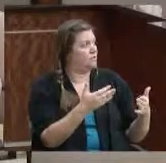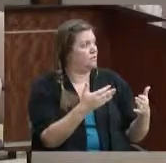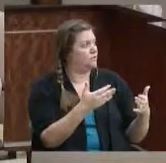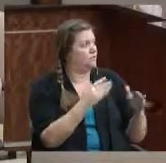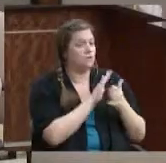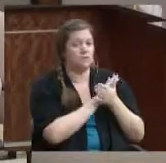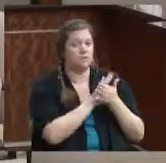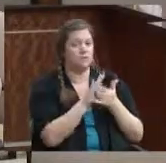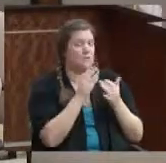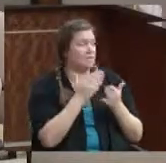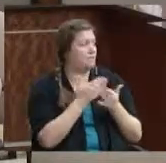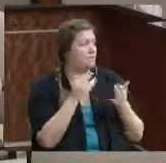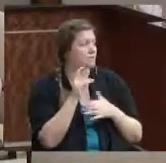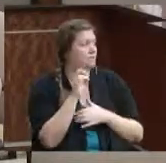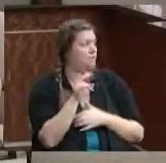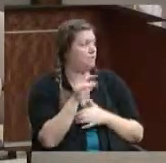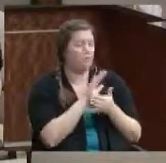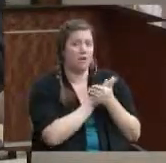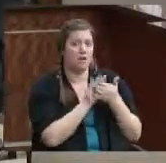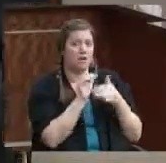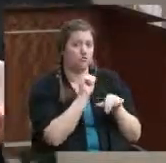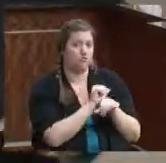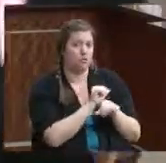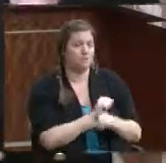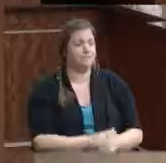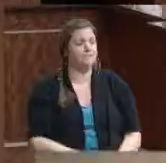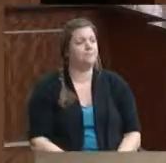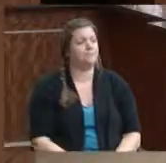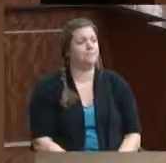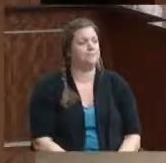some really nice digs, Mayor. Nice job.